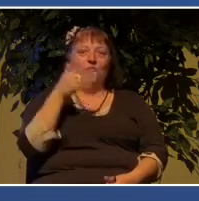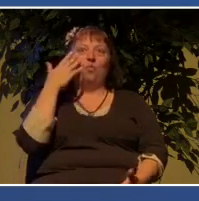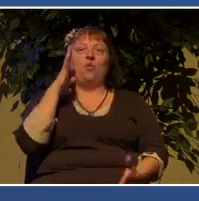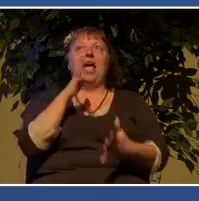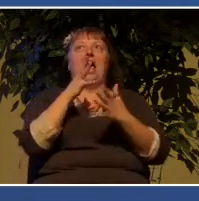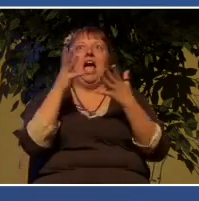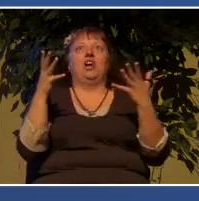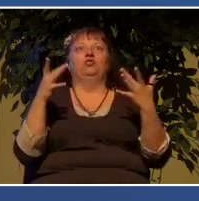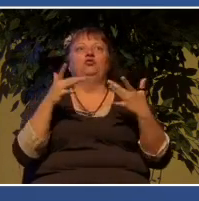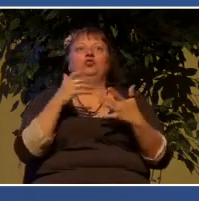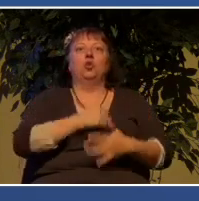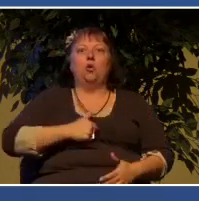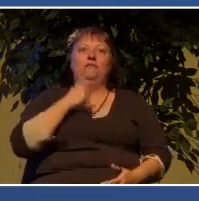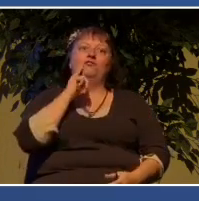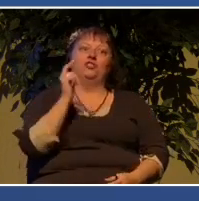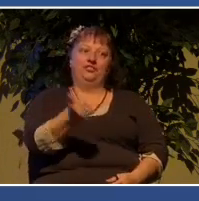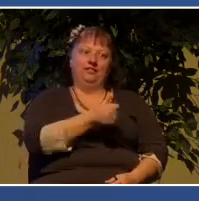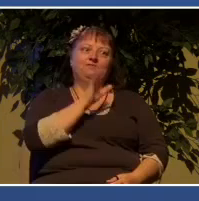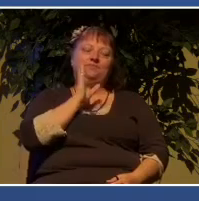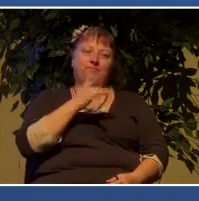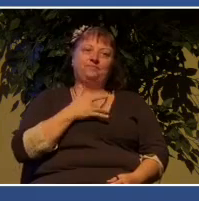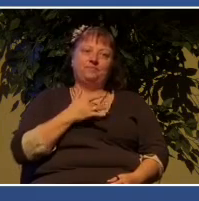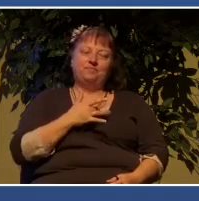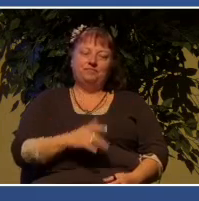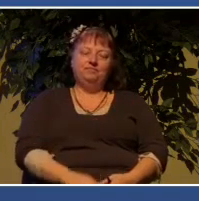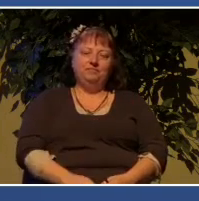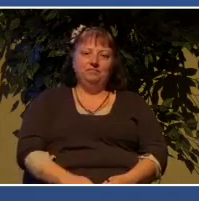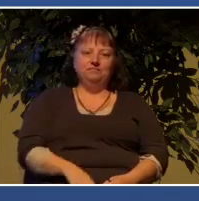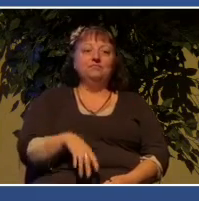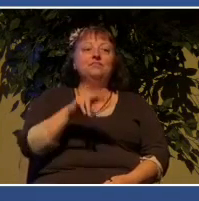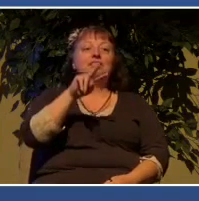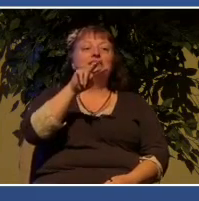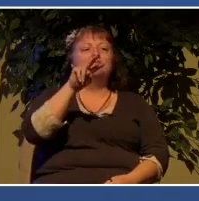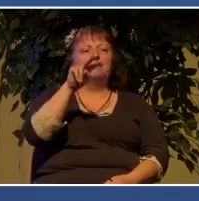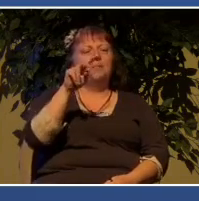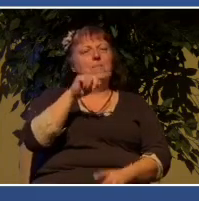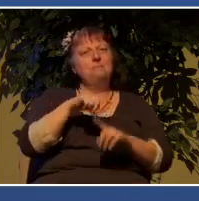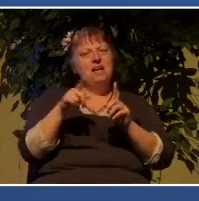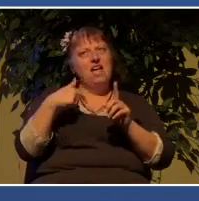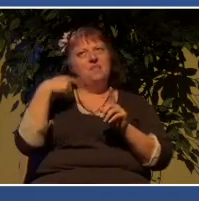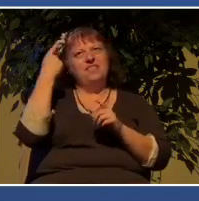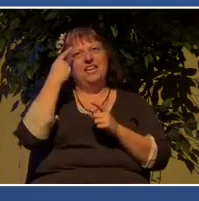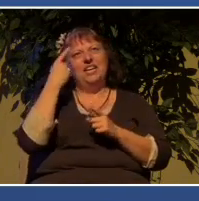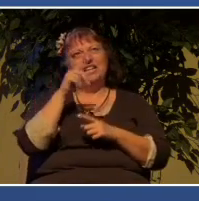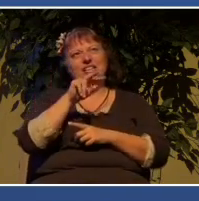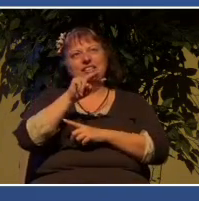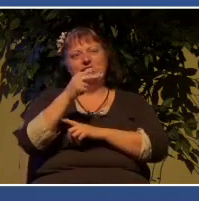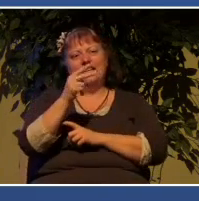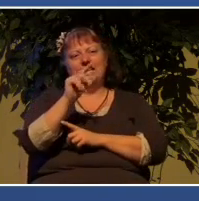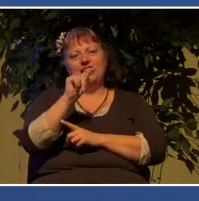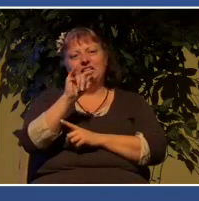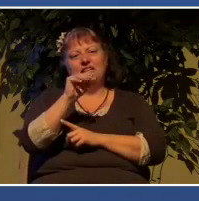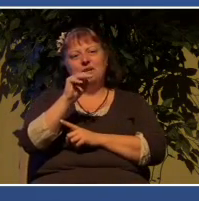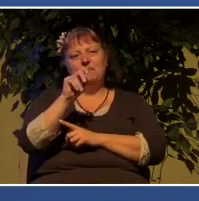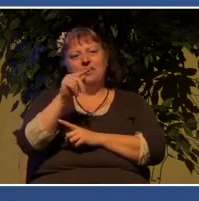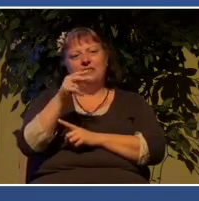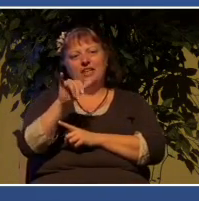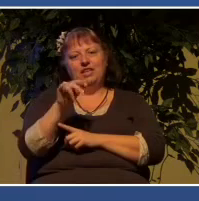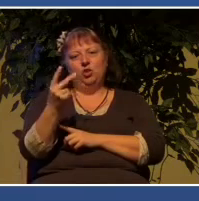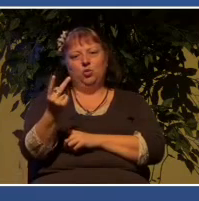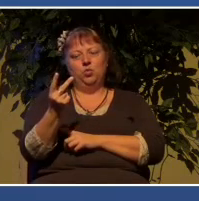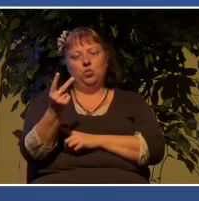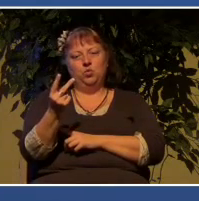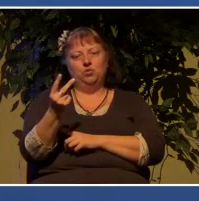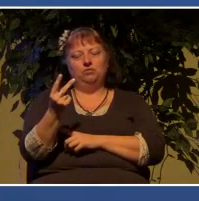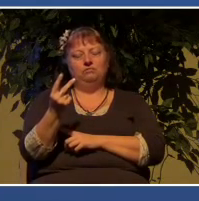you, the words of 2 Timothy 2 came to mind, just a little phrase, consider Jesus.